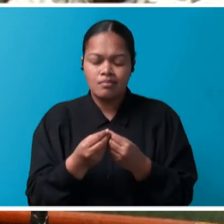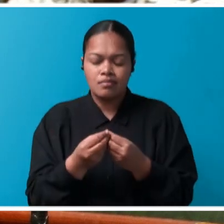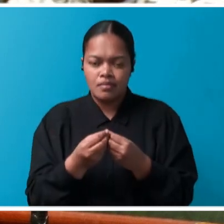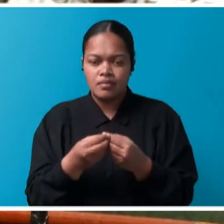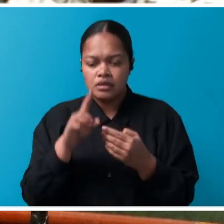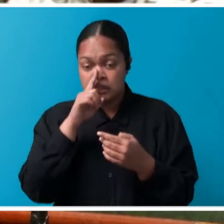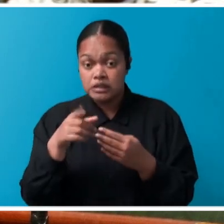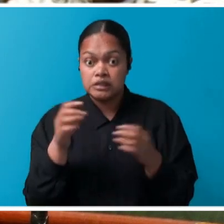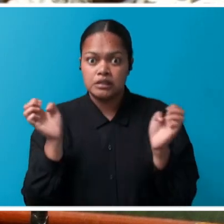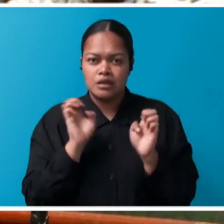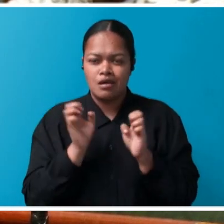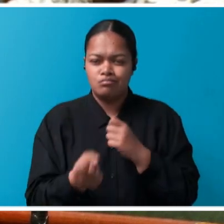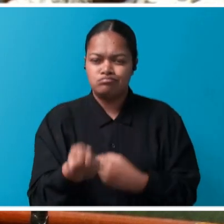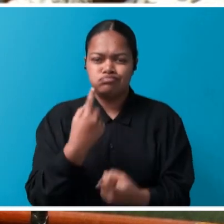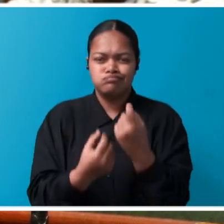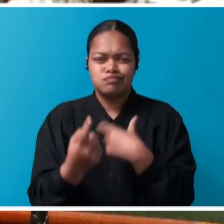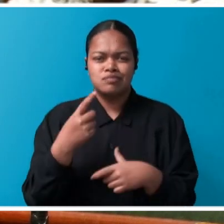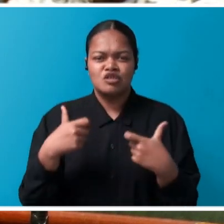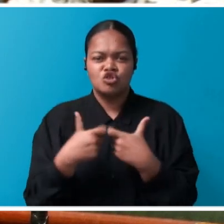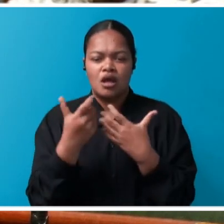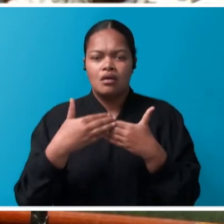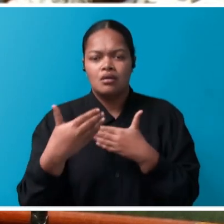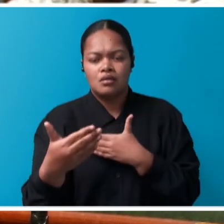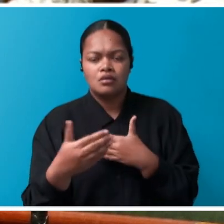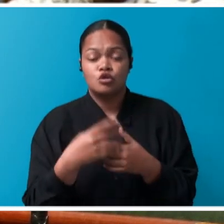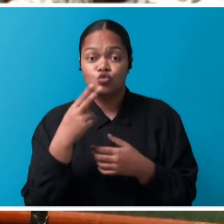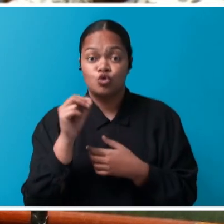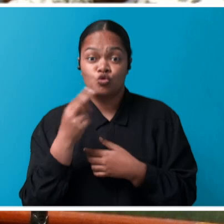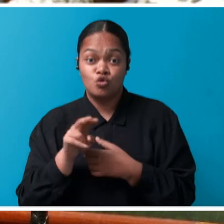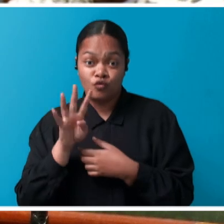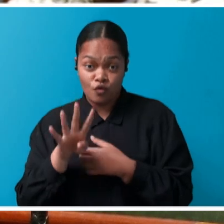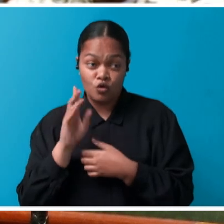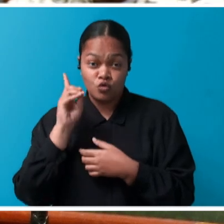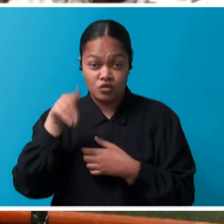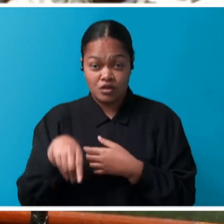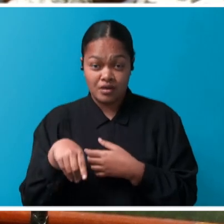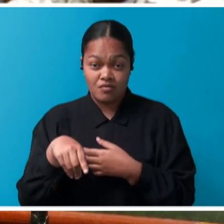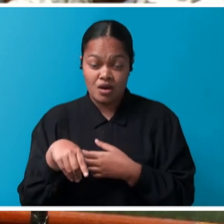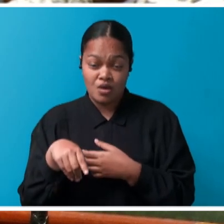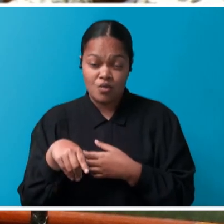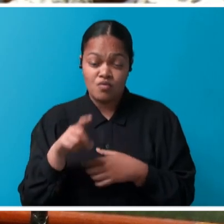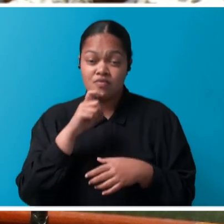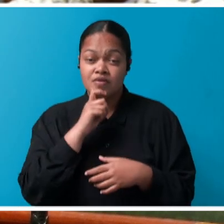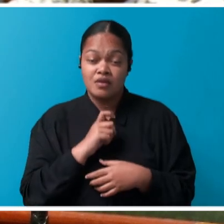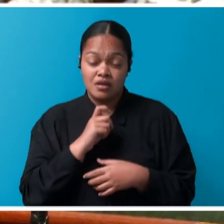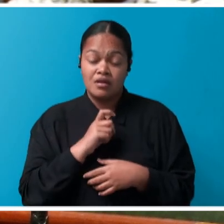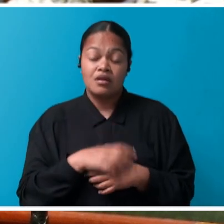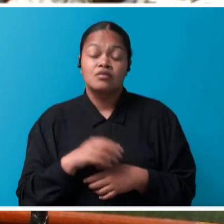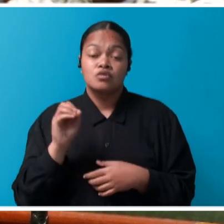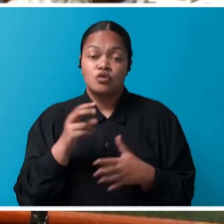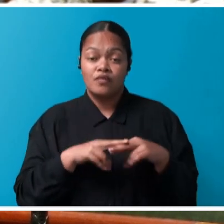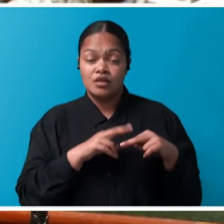us. Mr. Speaker, sir, the 2024 General Declaration, the Fiji National